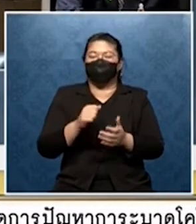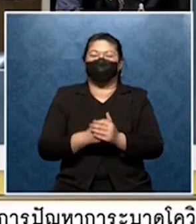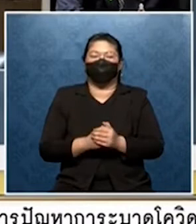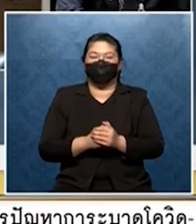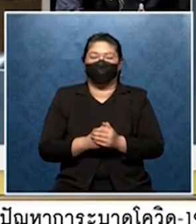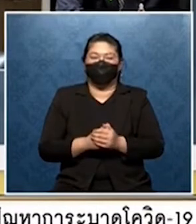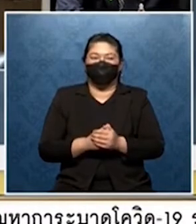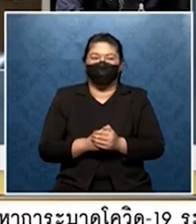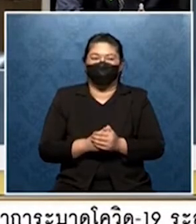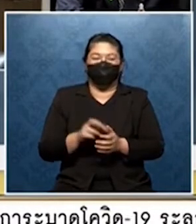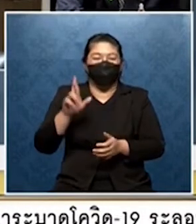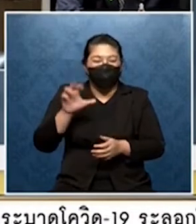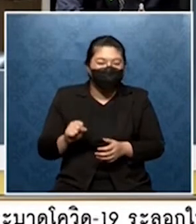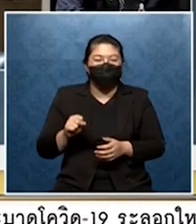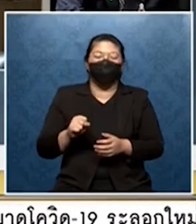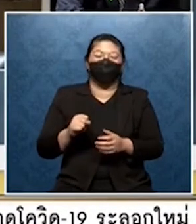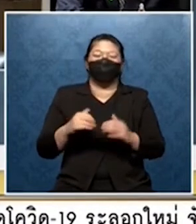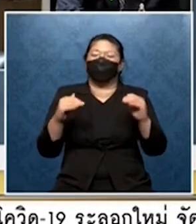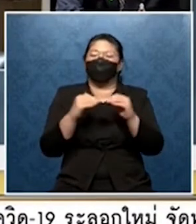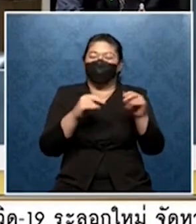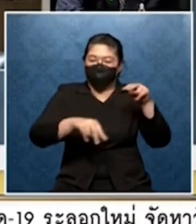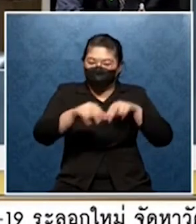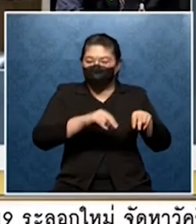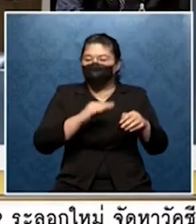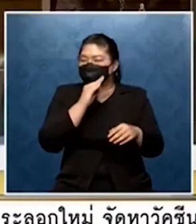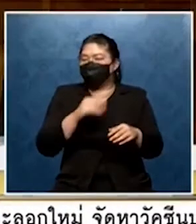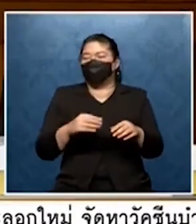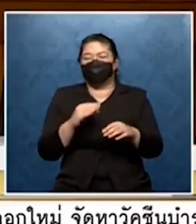complete failure to address the pandemic, causing deaths and damage to the people.